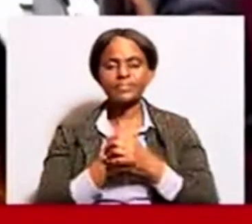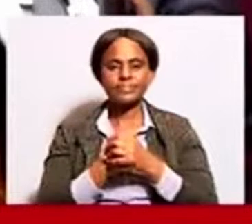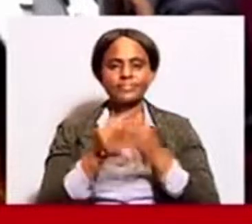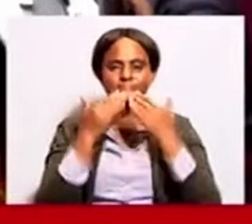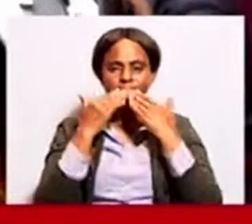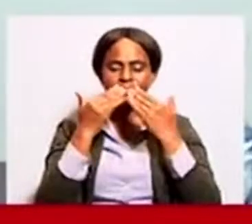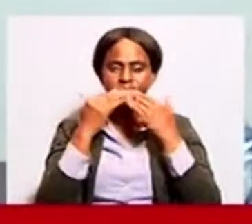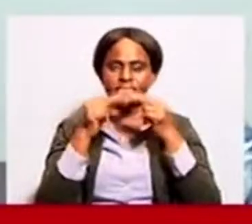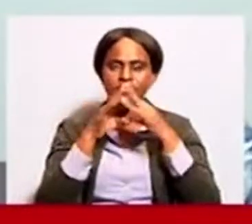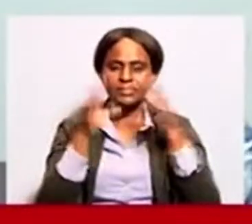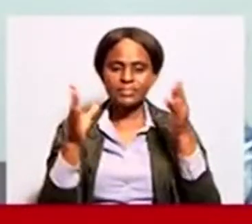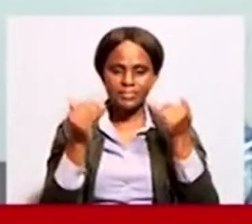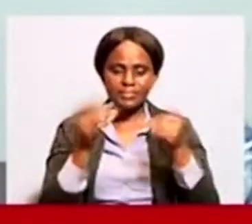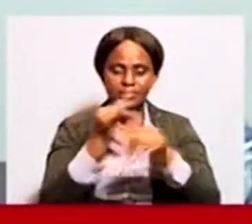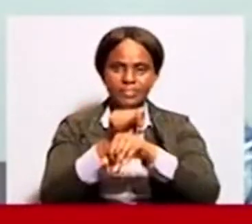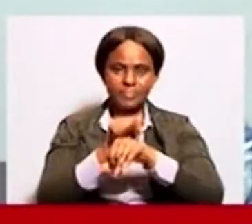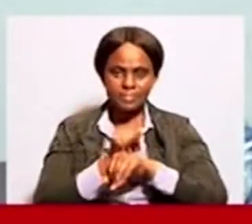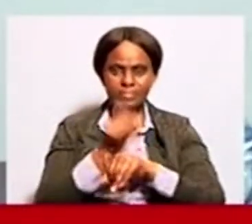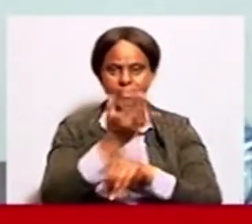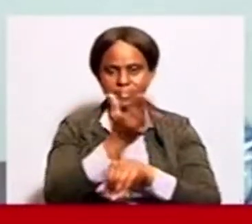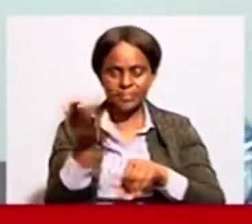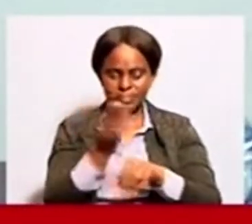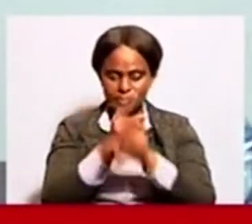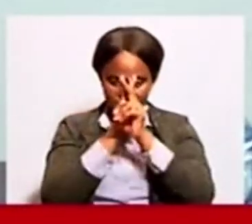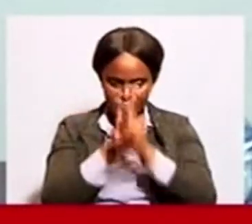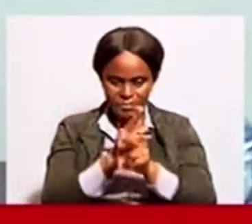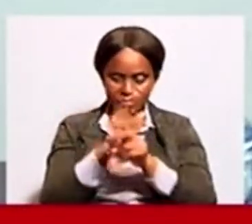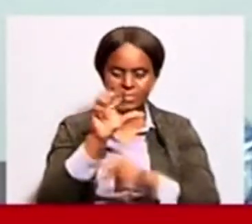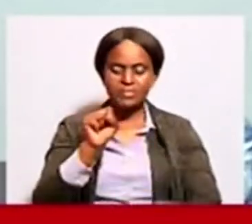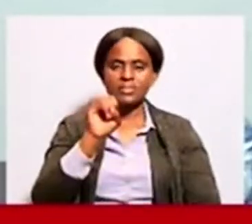Thank you very much. I will now invite honorable members. Honorable Singombe.